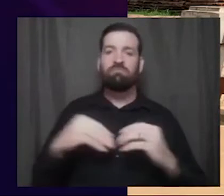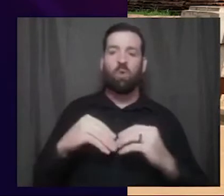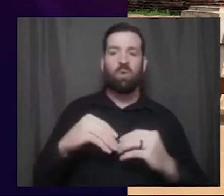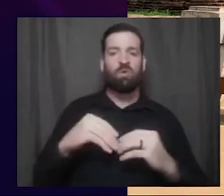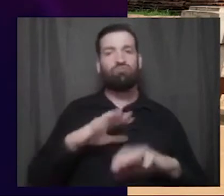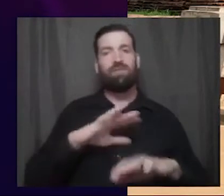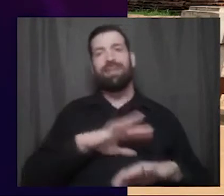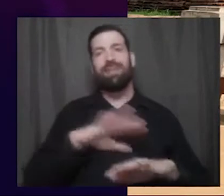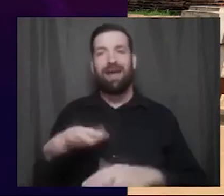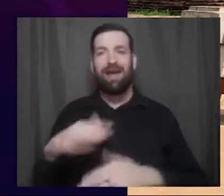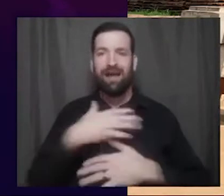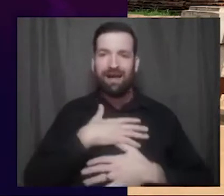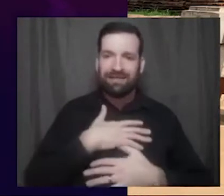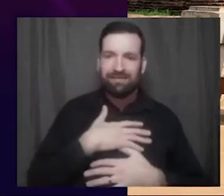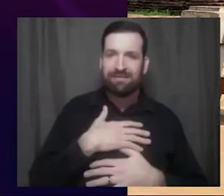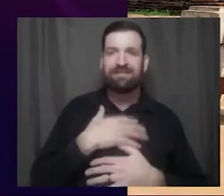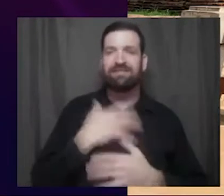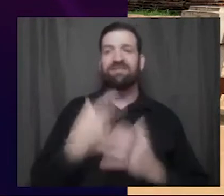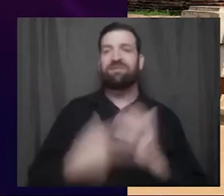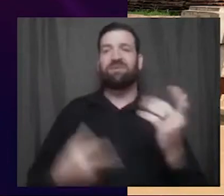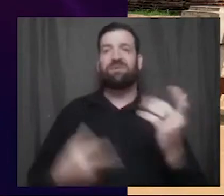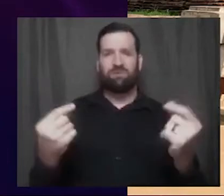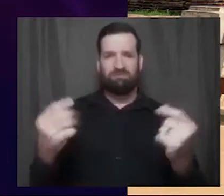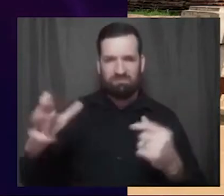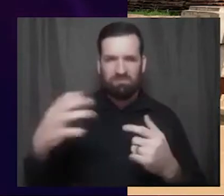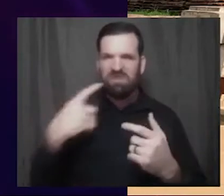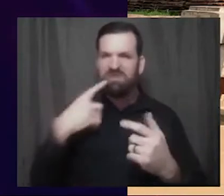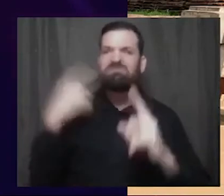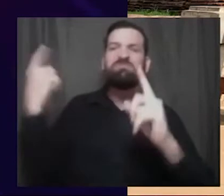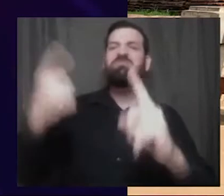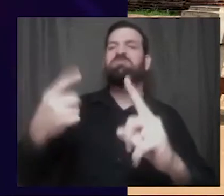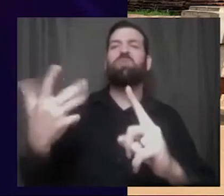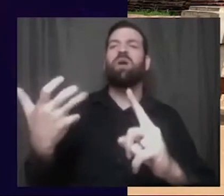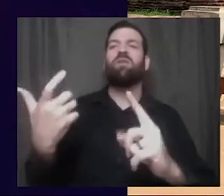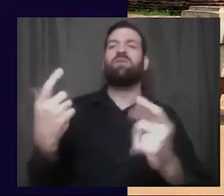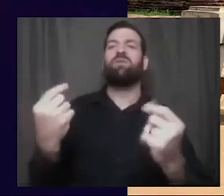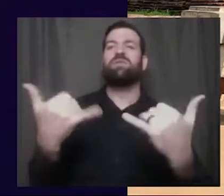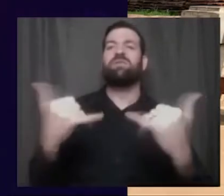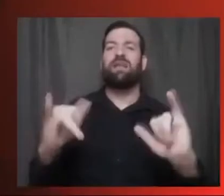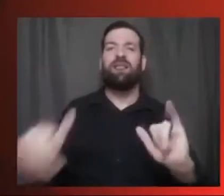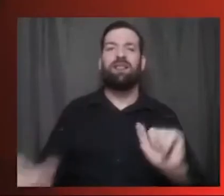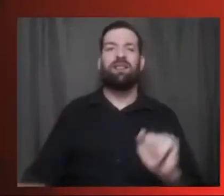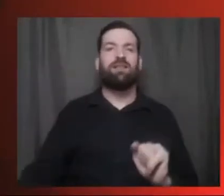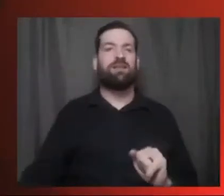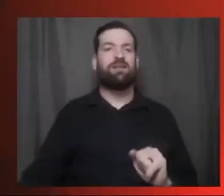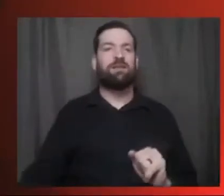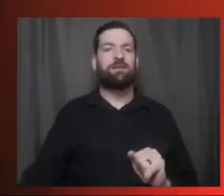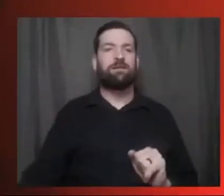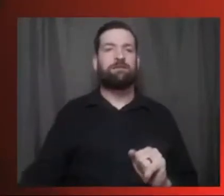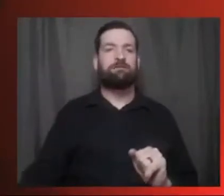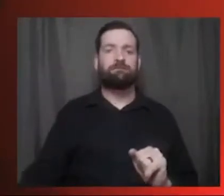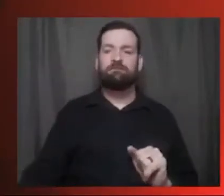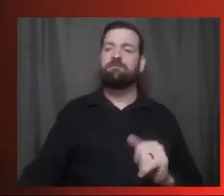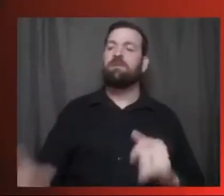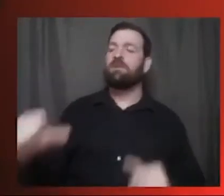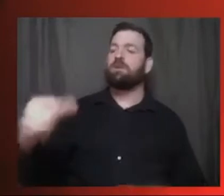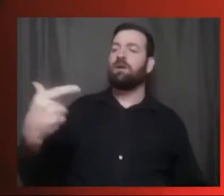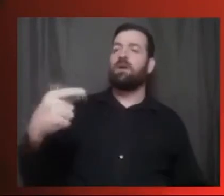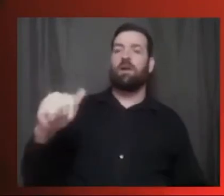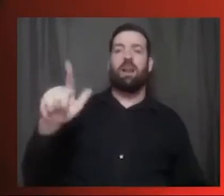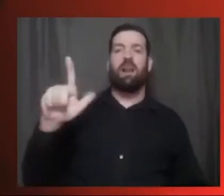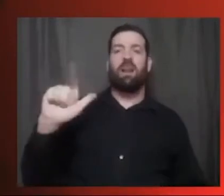what you're doing, What's on your bucket list for travels? Actually, I want to go to Galapagos this year, so that's